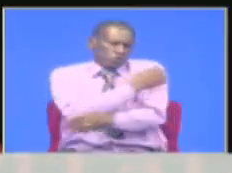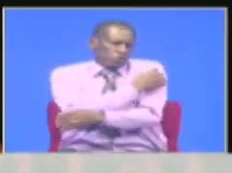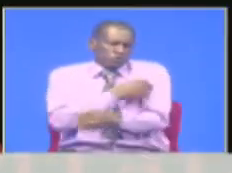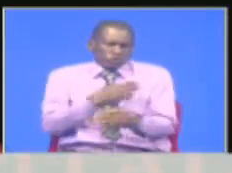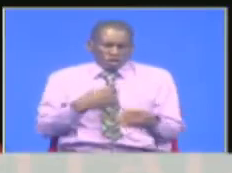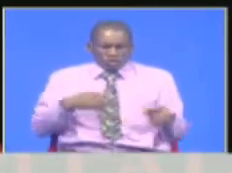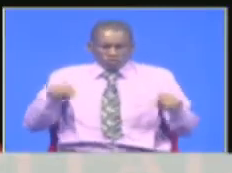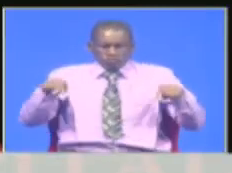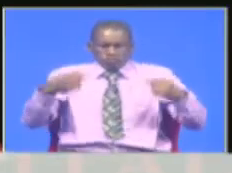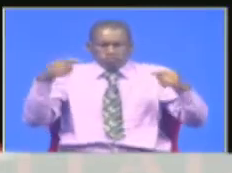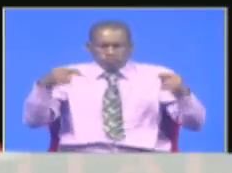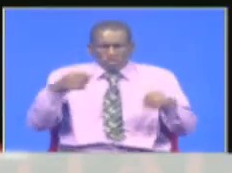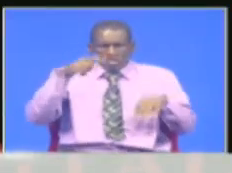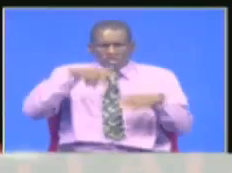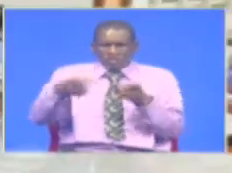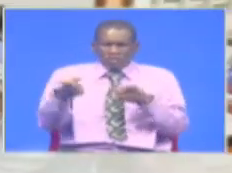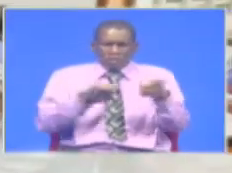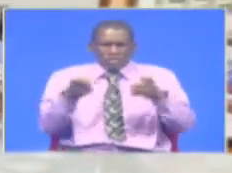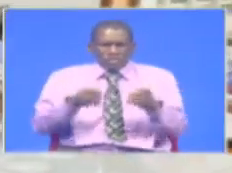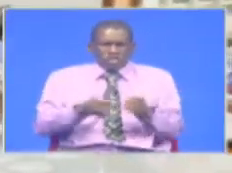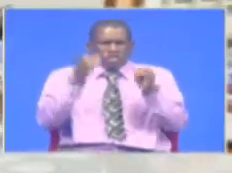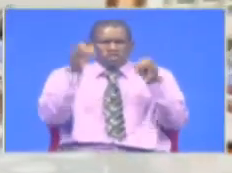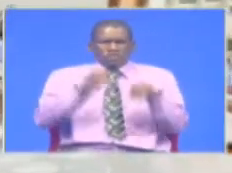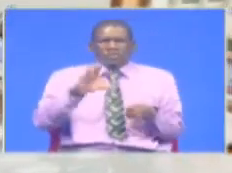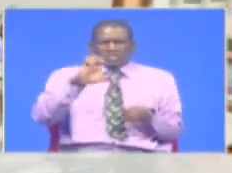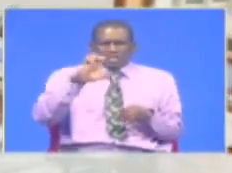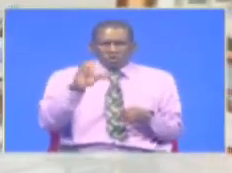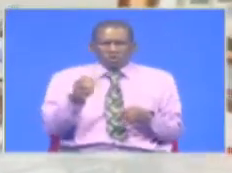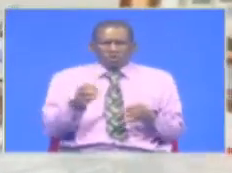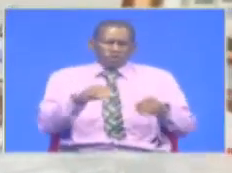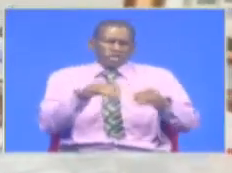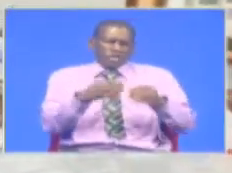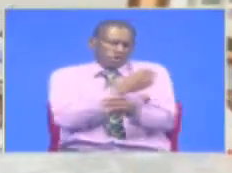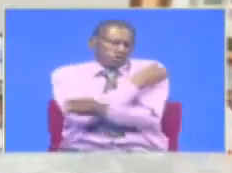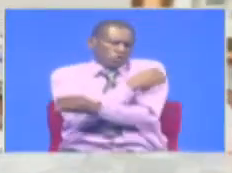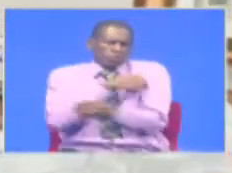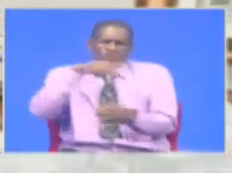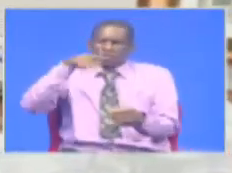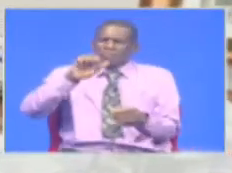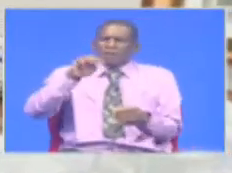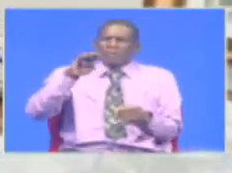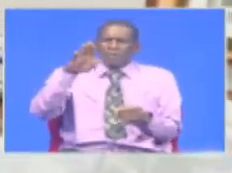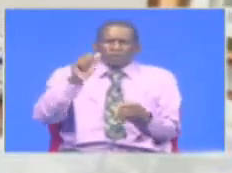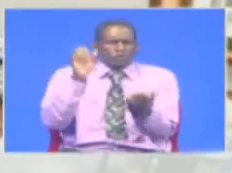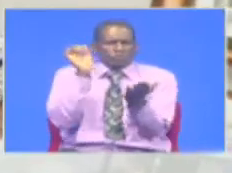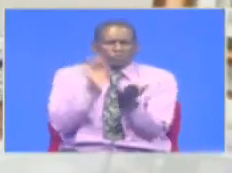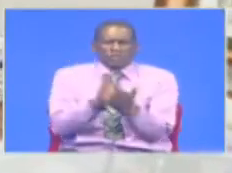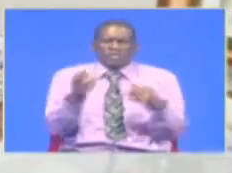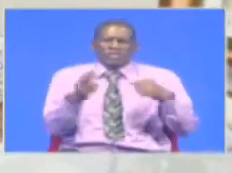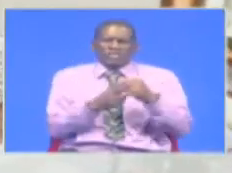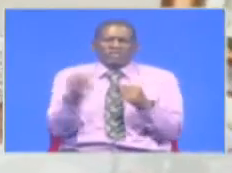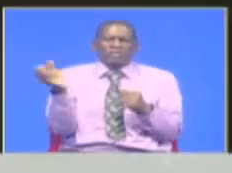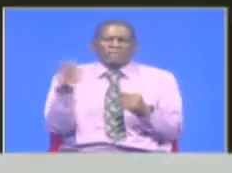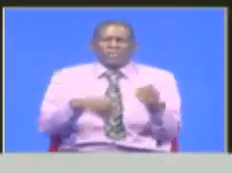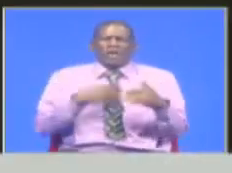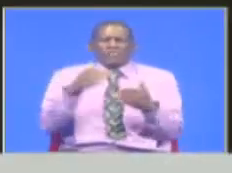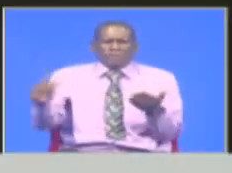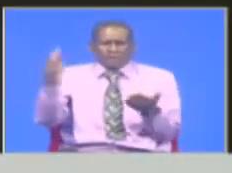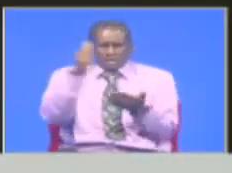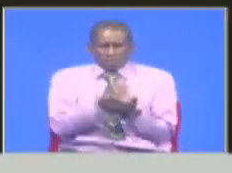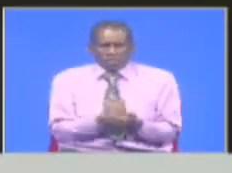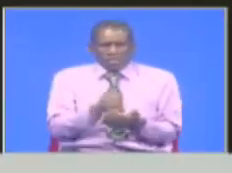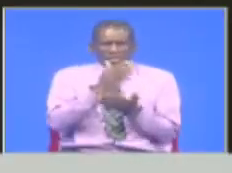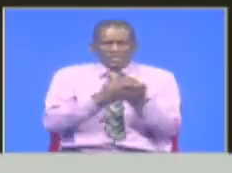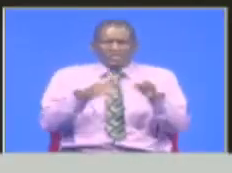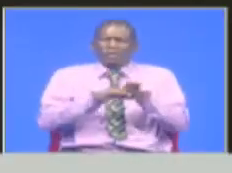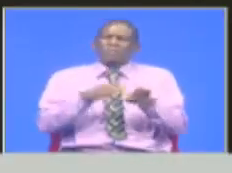within its core management. New chief executive of the hospital, Alan Pamba, was fired 7 months into his appointment. Some members claimed